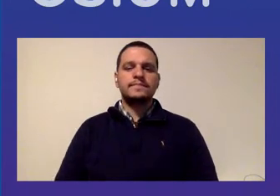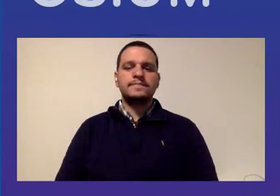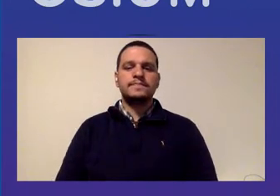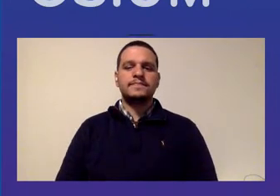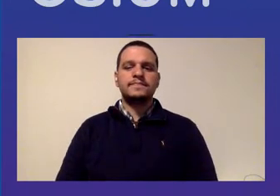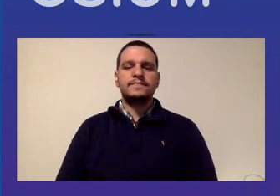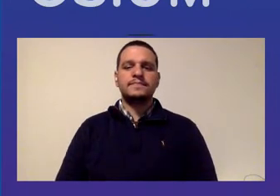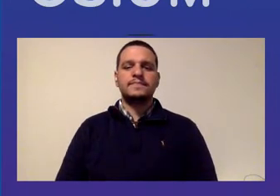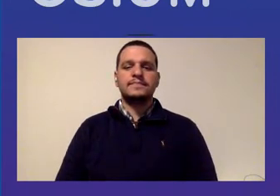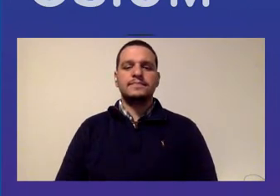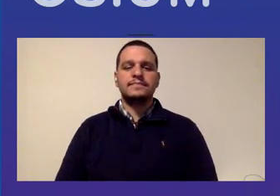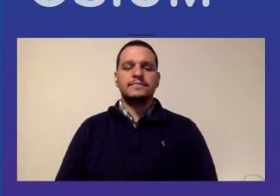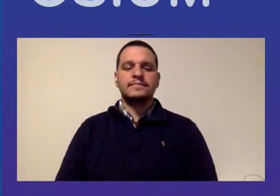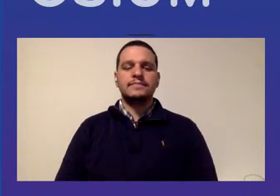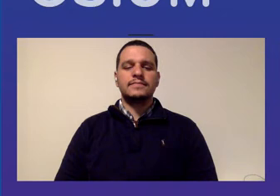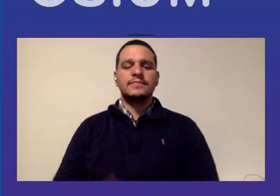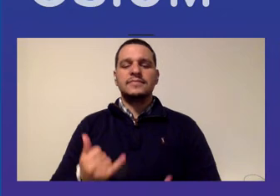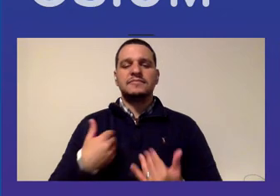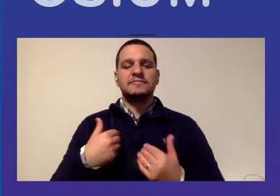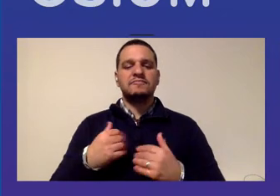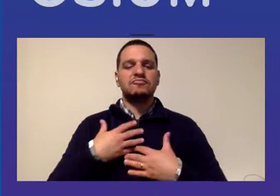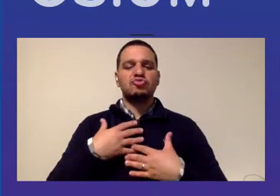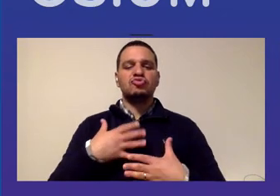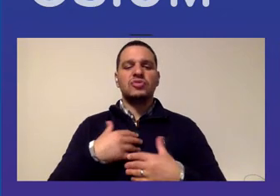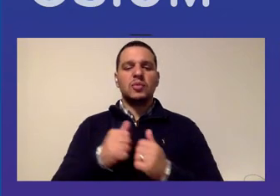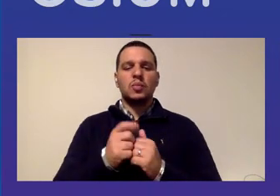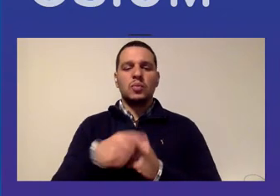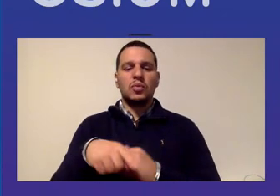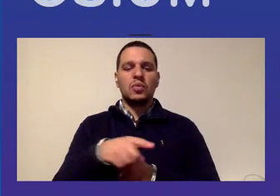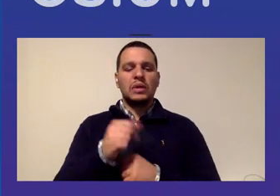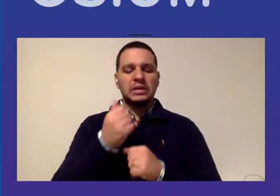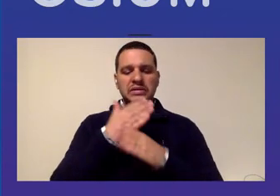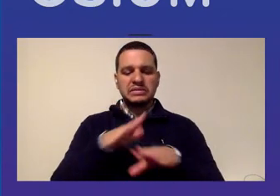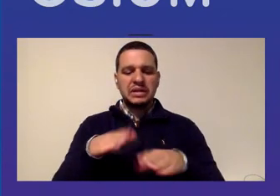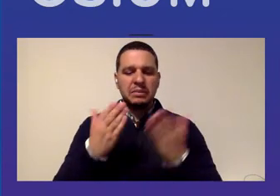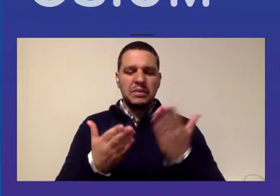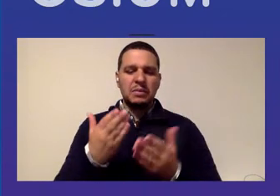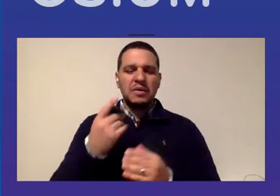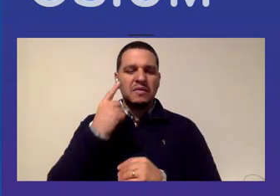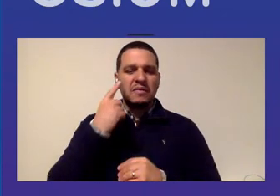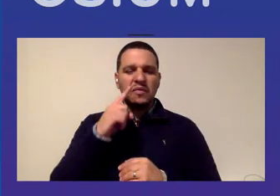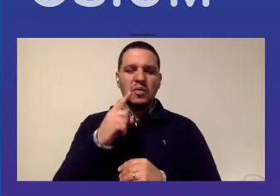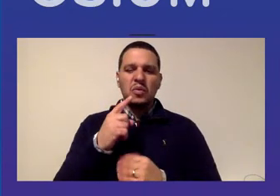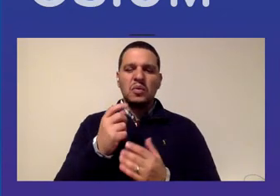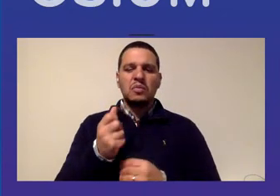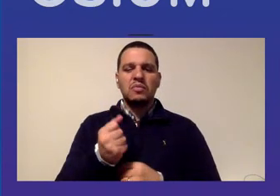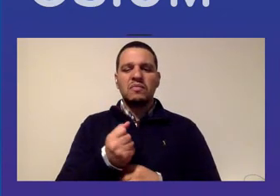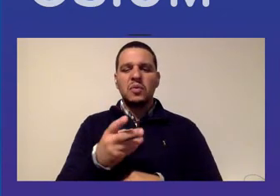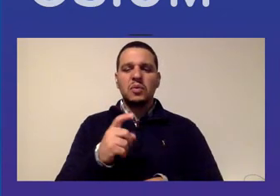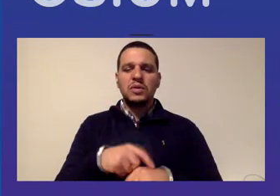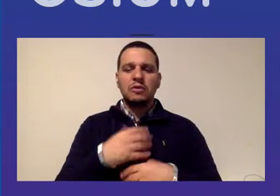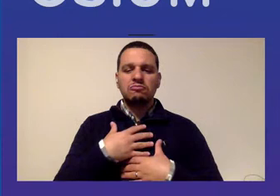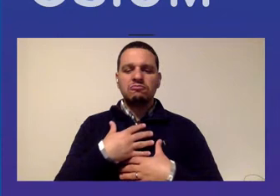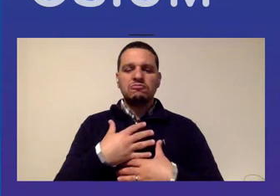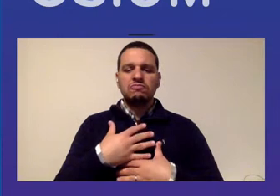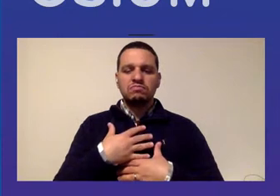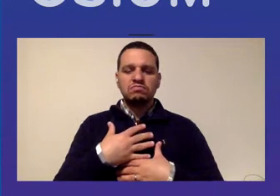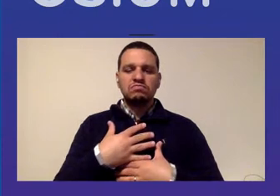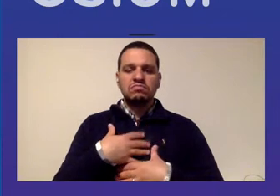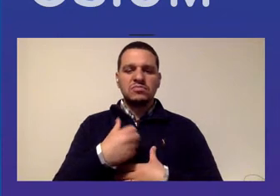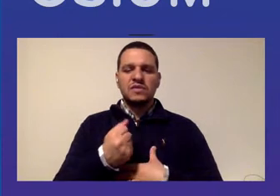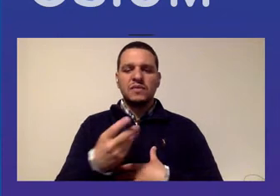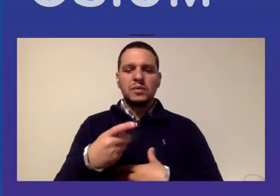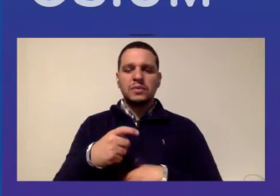And I'm just going to breathe with you here in a bit of silence, just for maybe just a few rounds of breath, just feeling ourselves, feeling